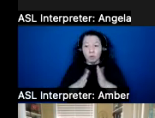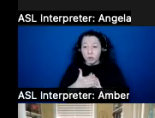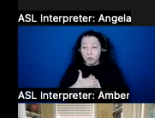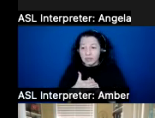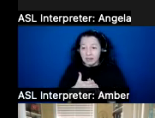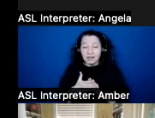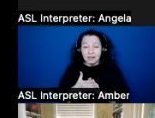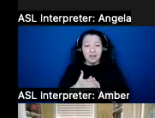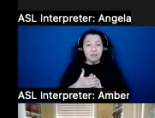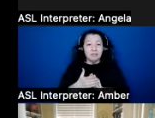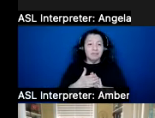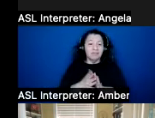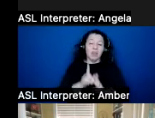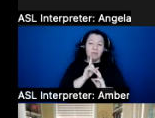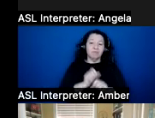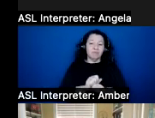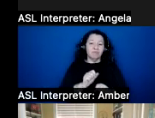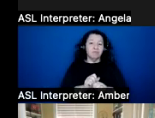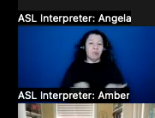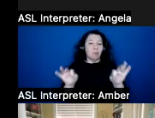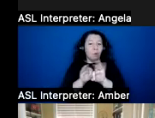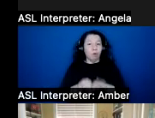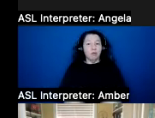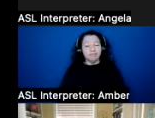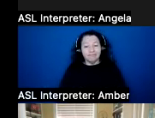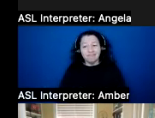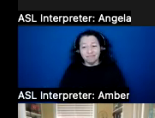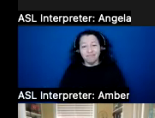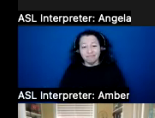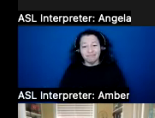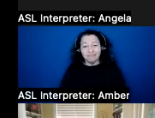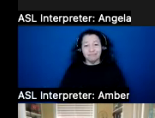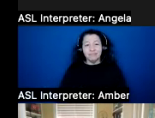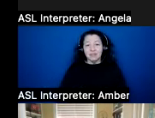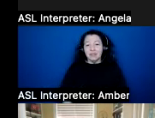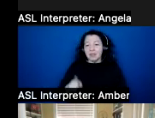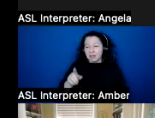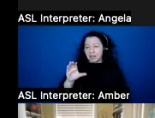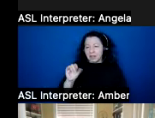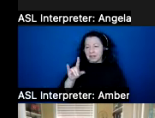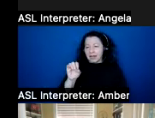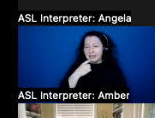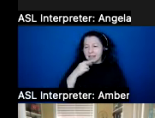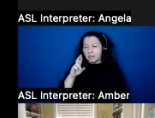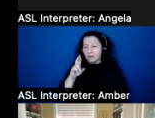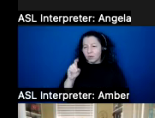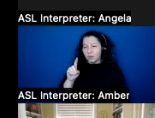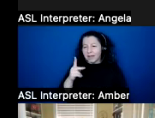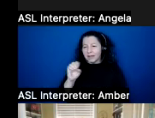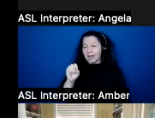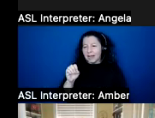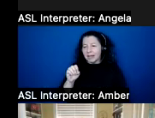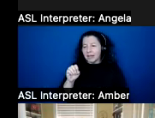is really important. Candace, Red Lake is PL 280 in Minnesota.